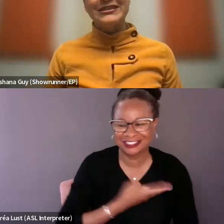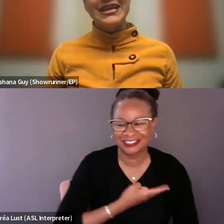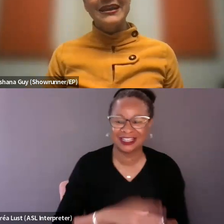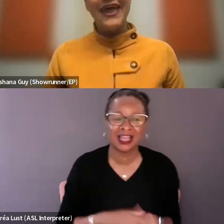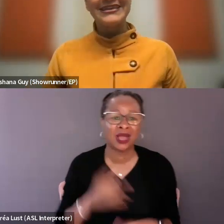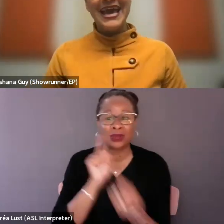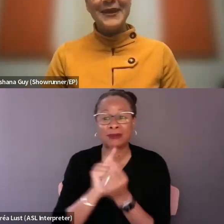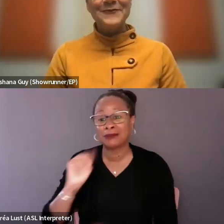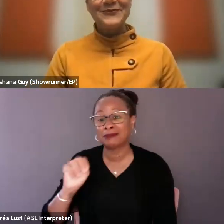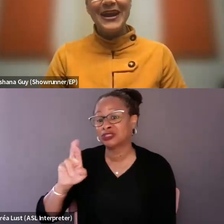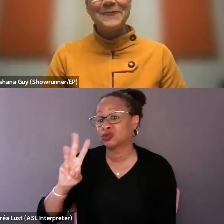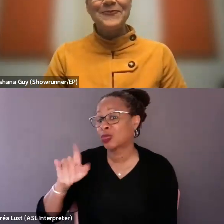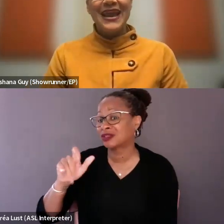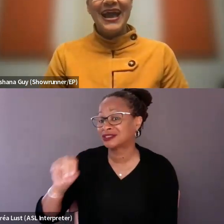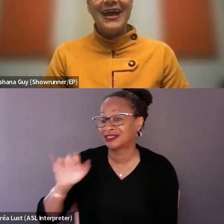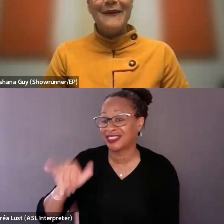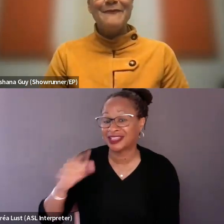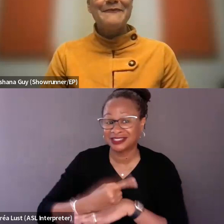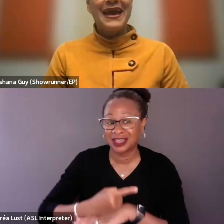Mr. Wilson that day, right?